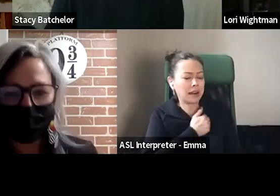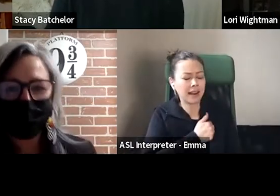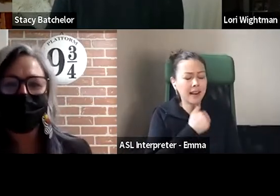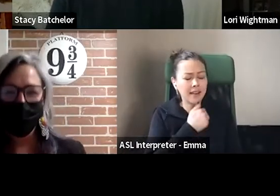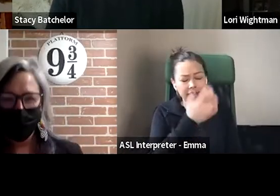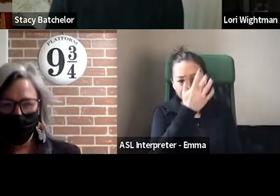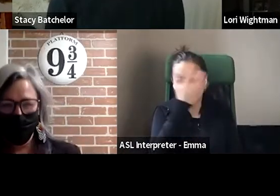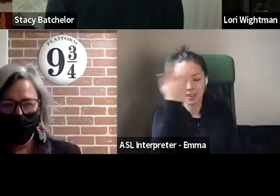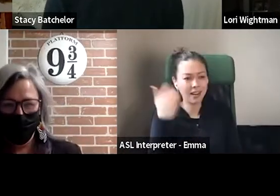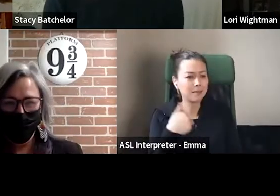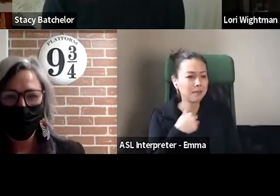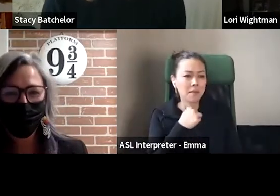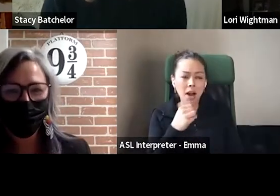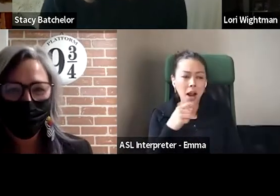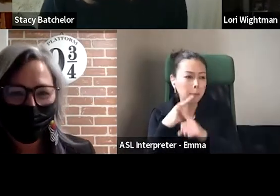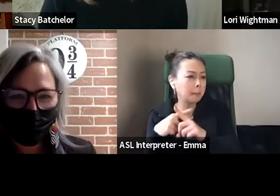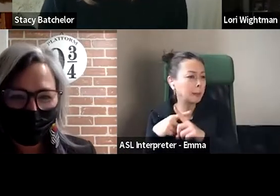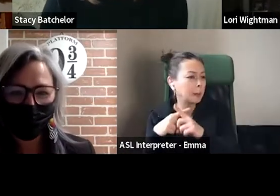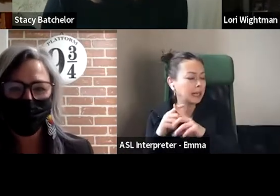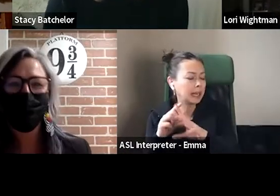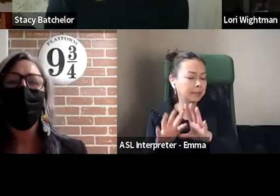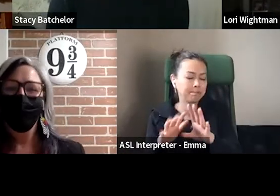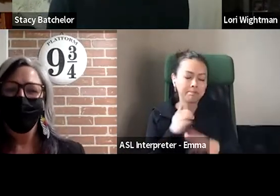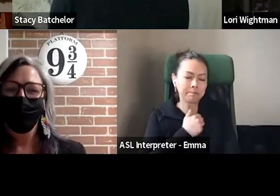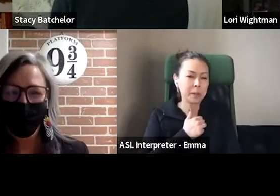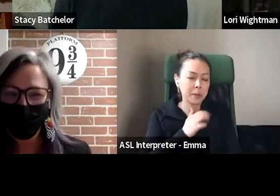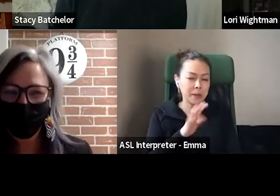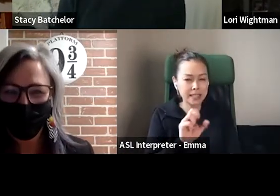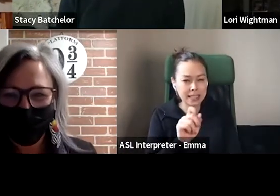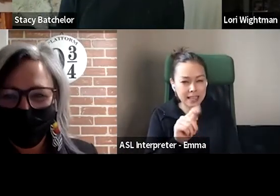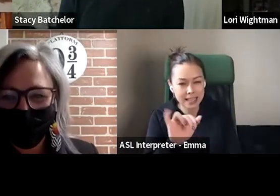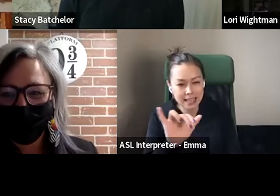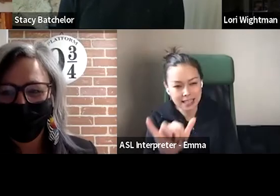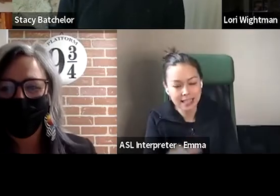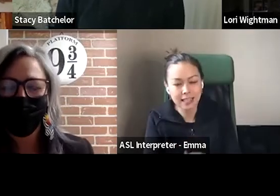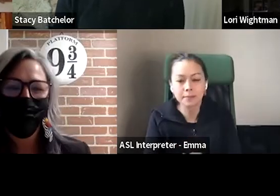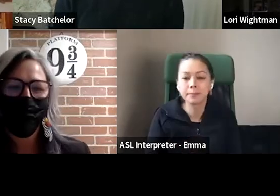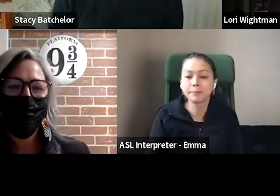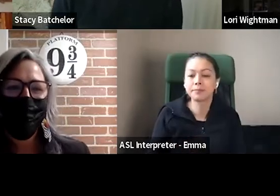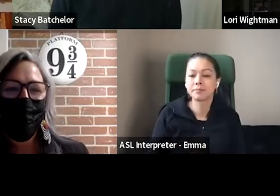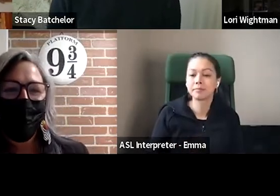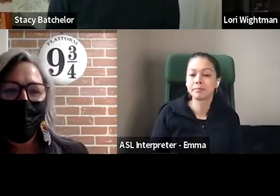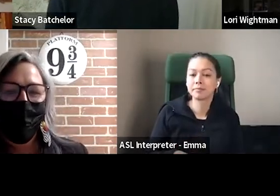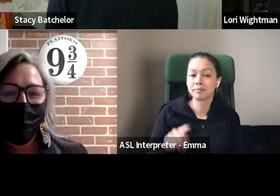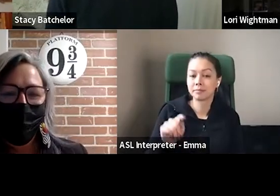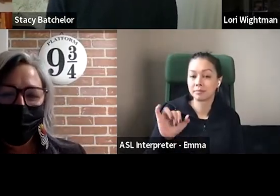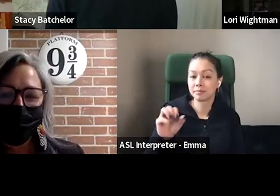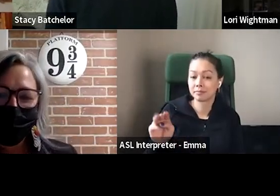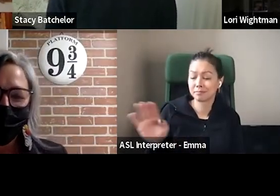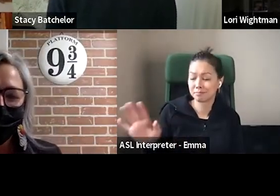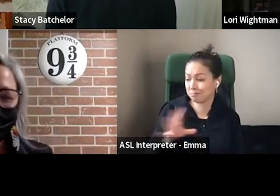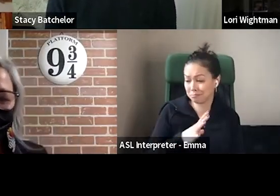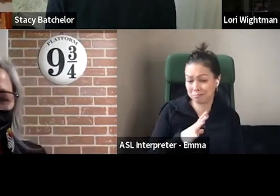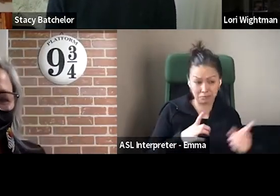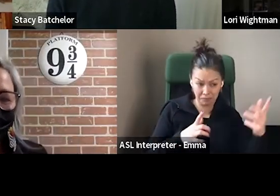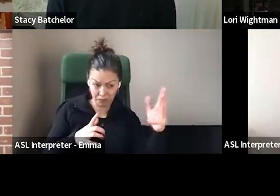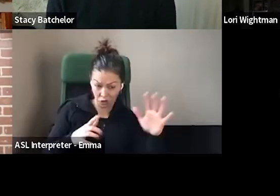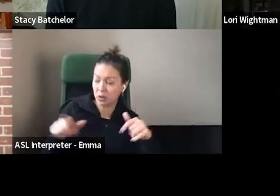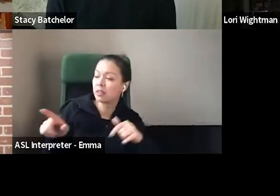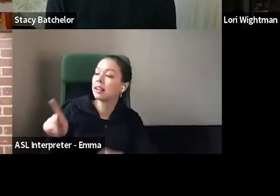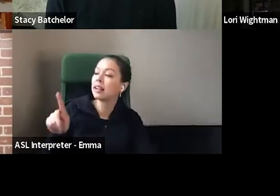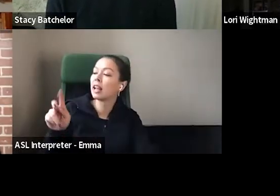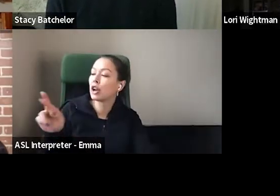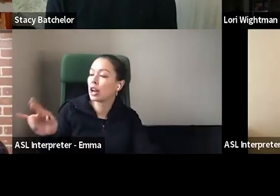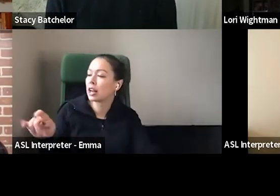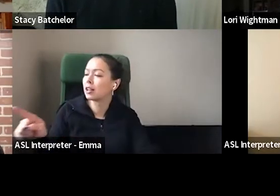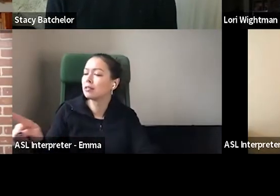And so Carrie, I was going to you next anyway. So how are you thinking about leadership and your role in